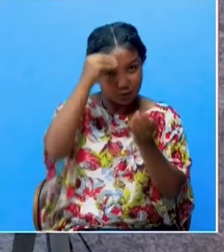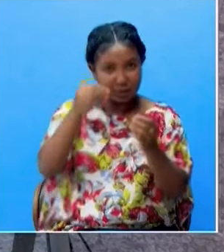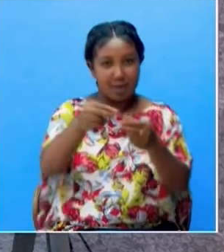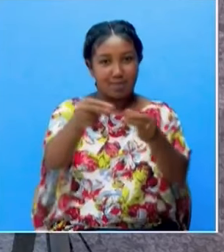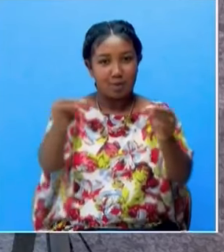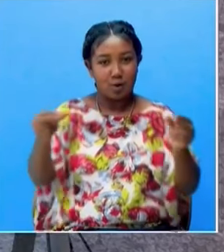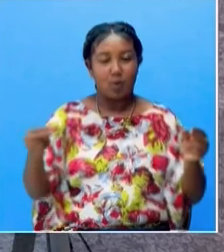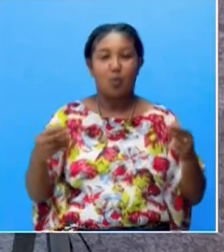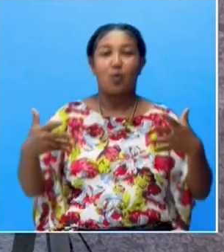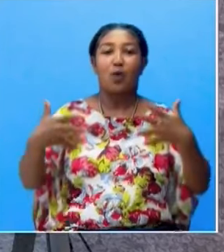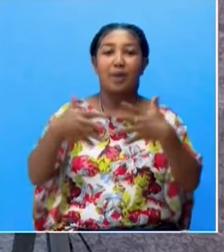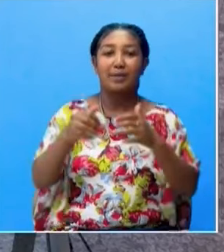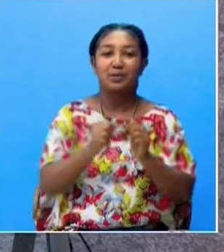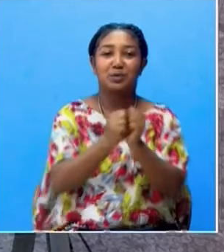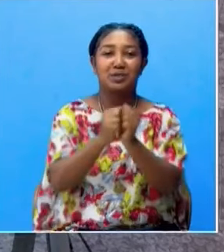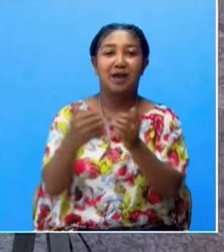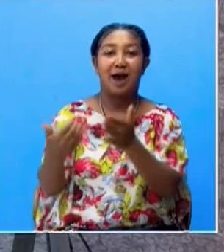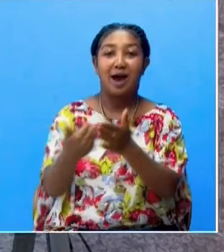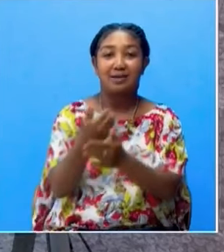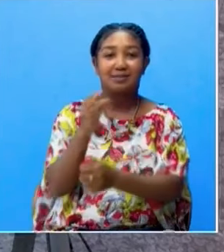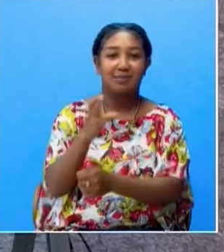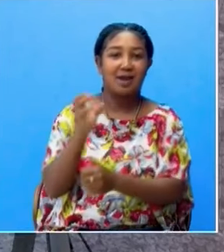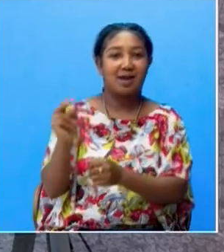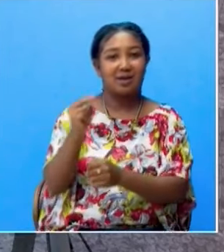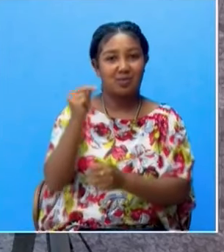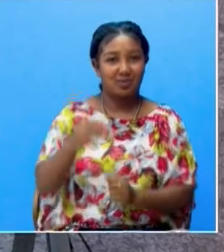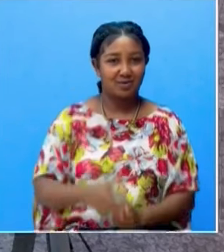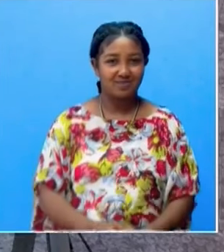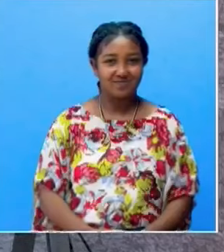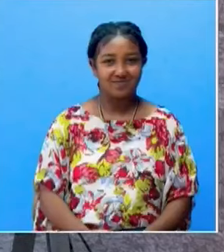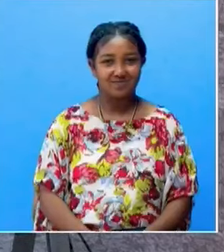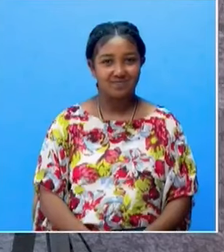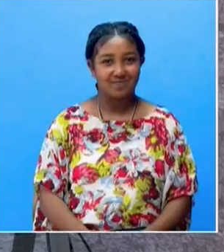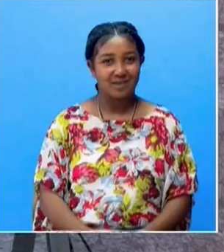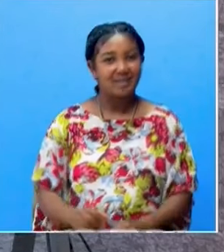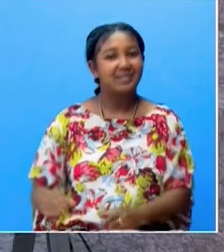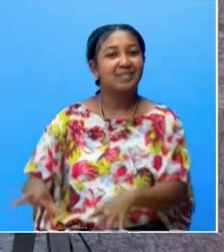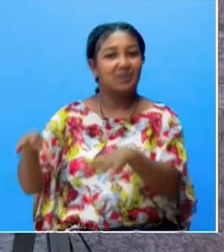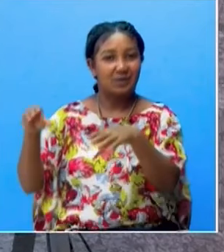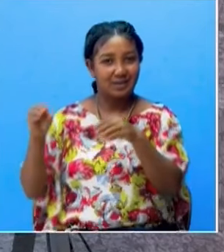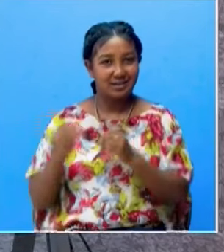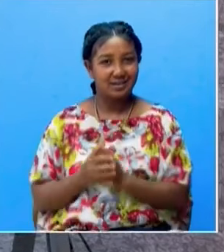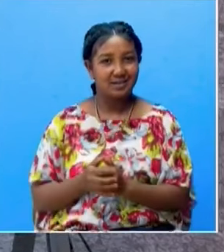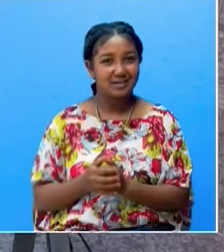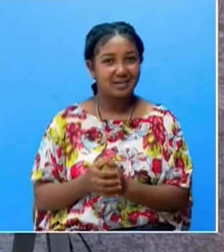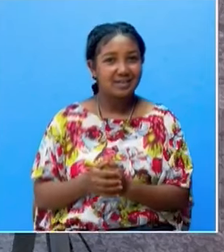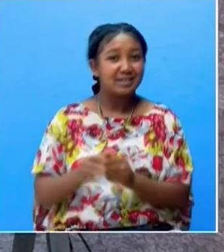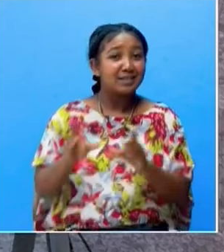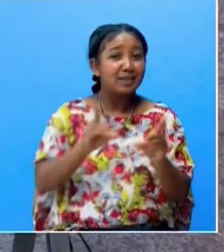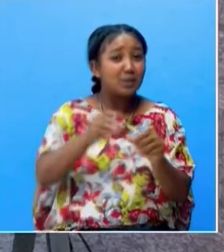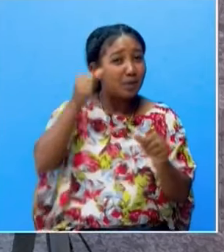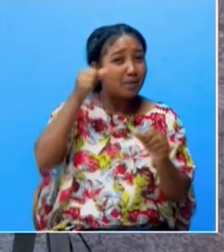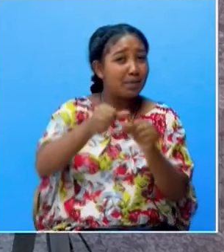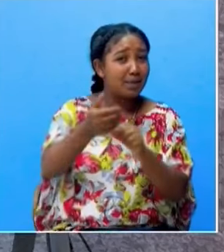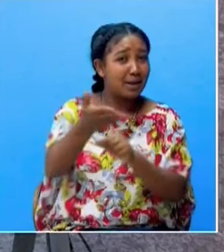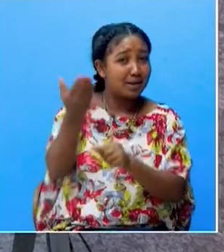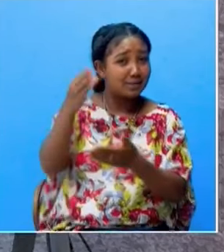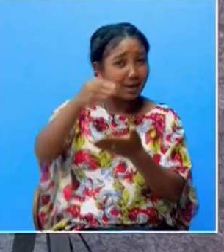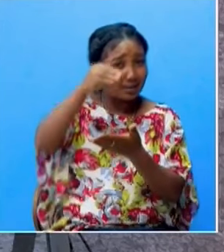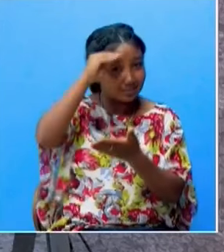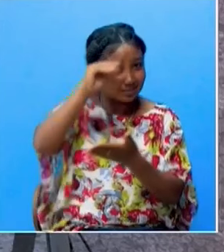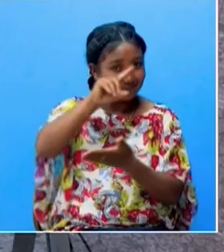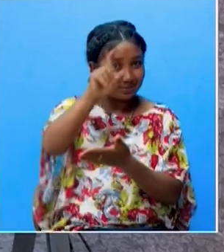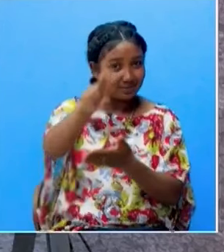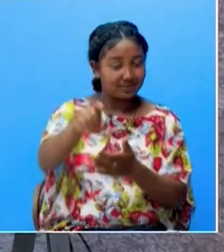Education Bureau in collaboration with Addis Media Network. Students, did you remember what we learned in the previous